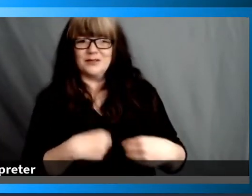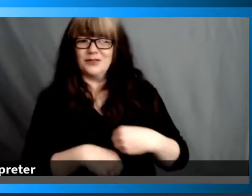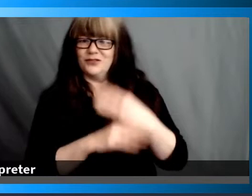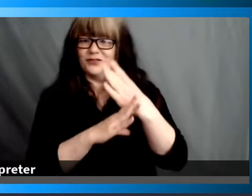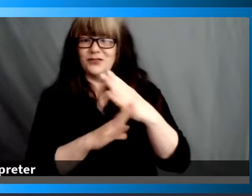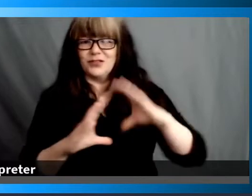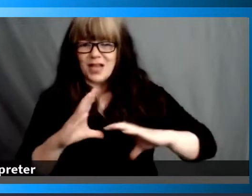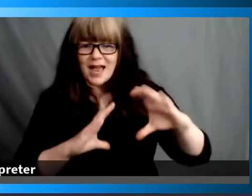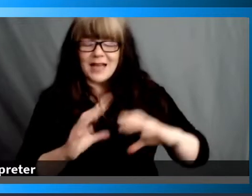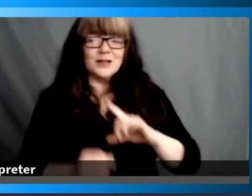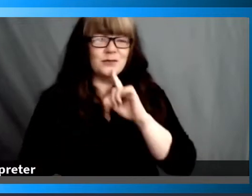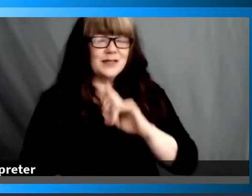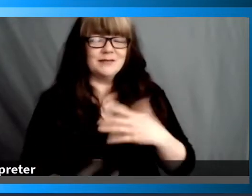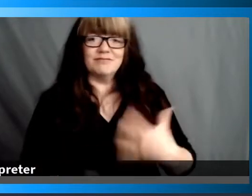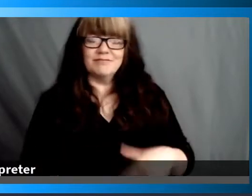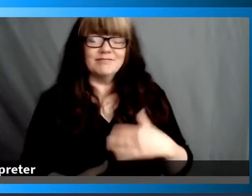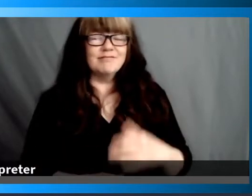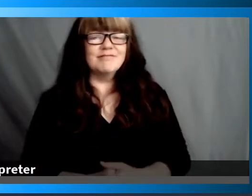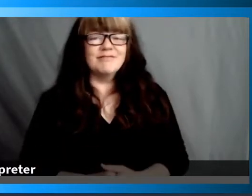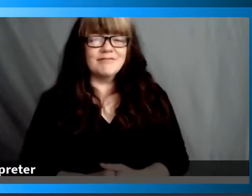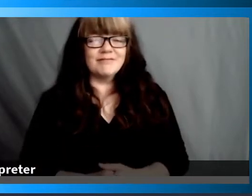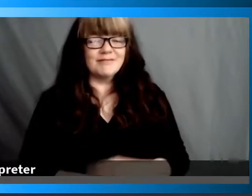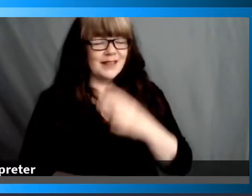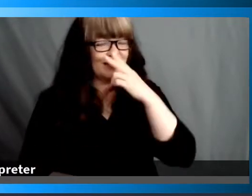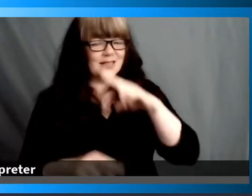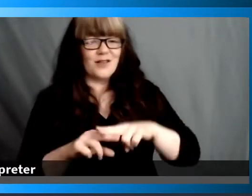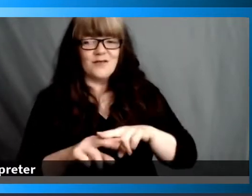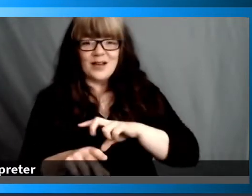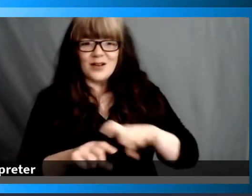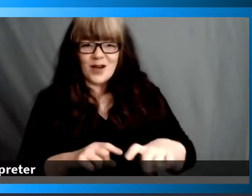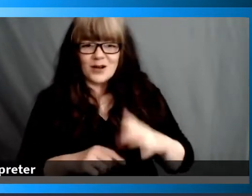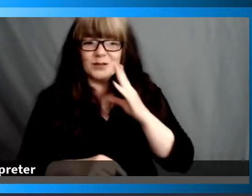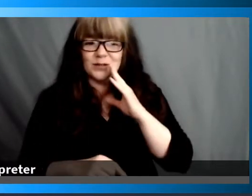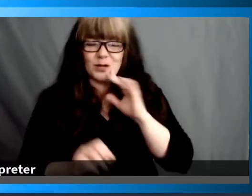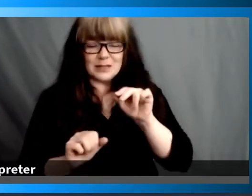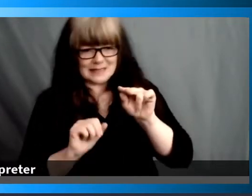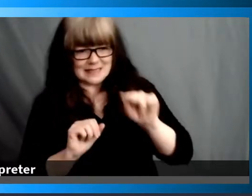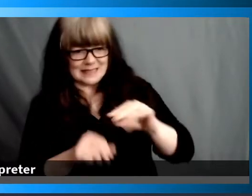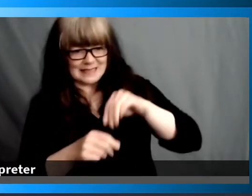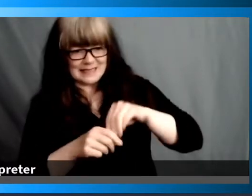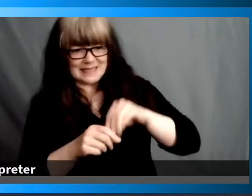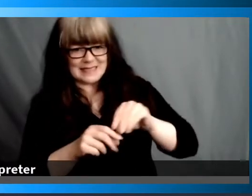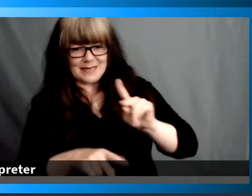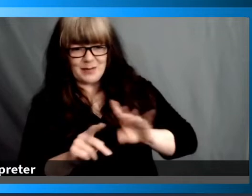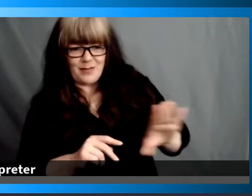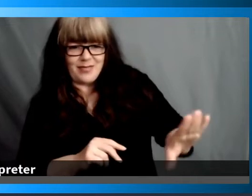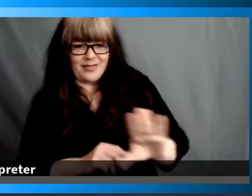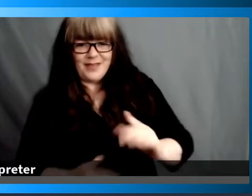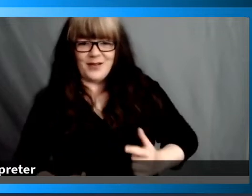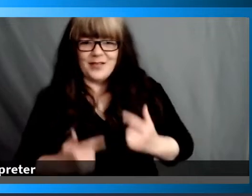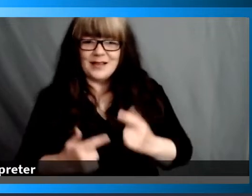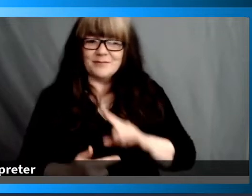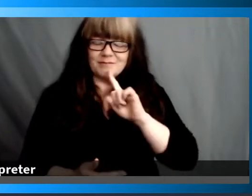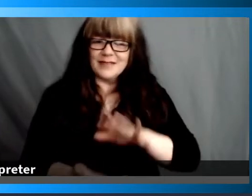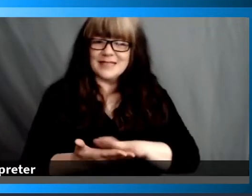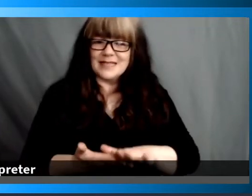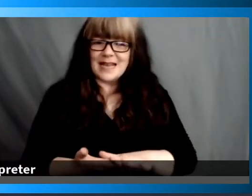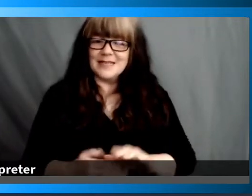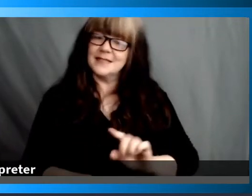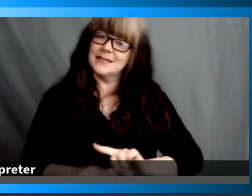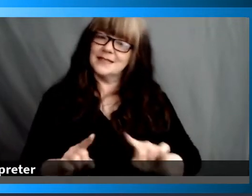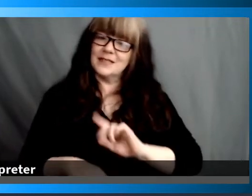gosh. There's fun calls when you get to like peer into people's lives in these calls, which is kind of nice. It's a different kind